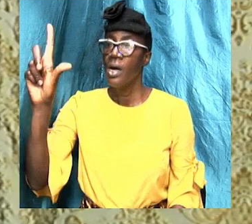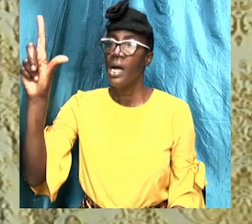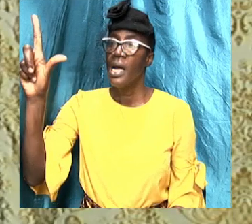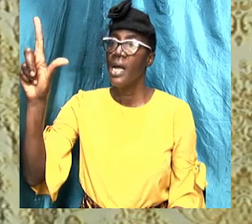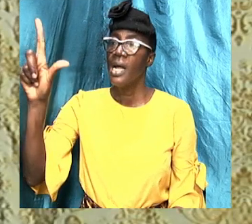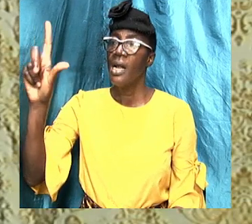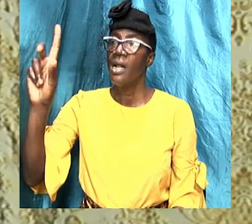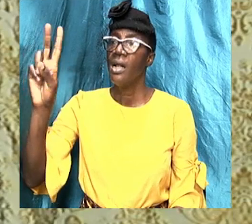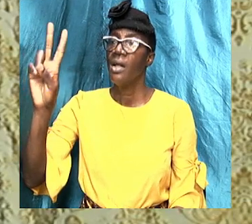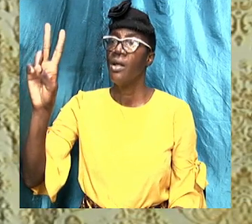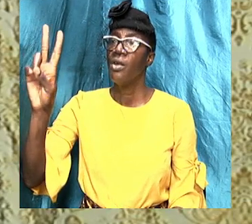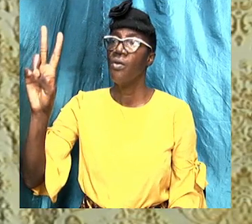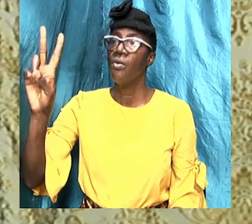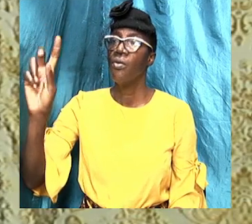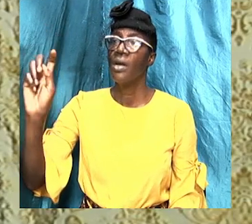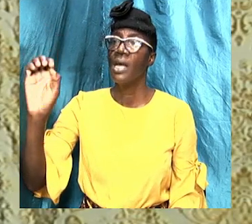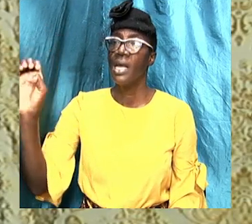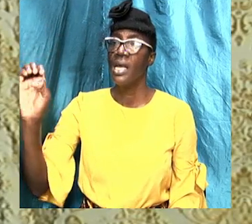47